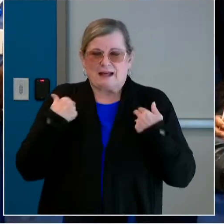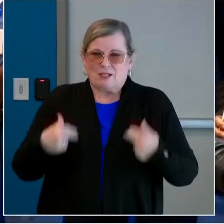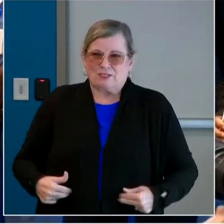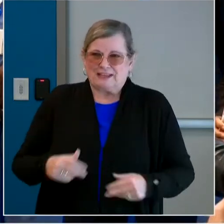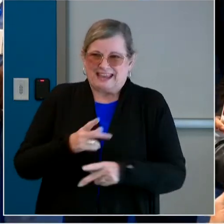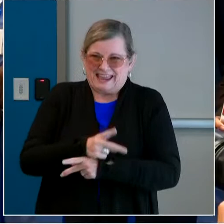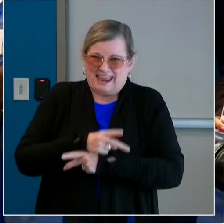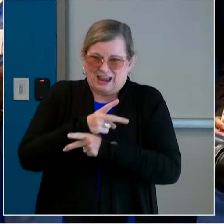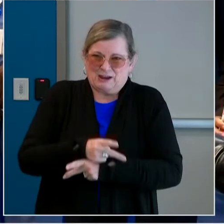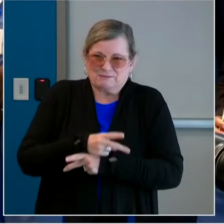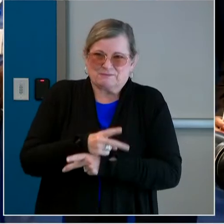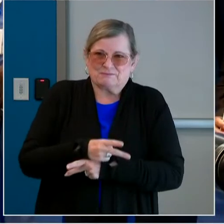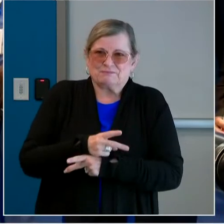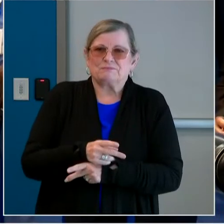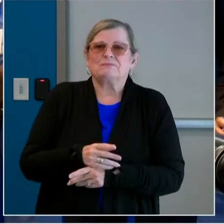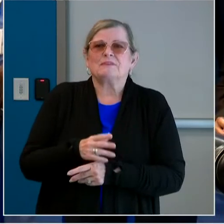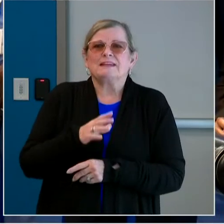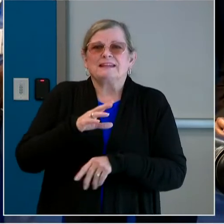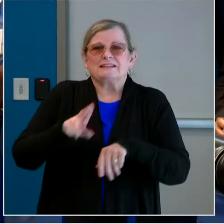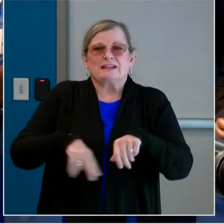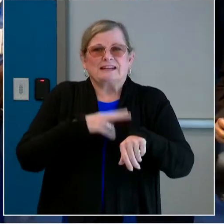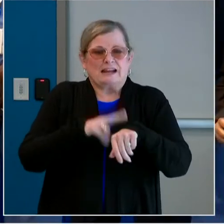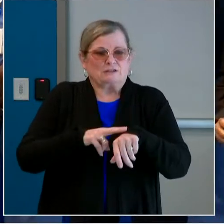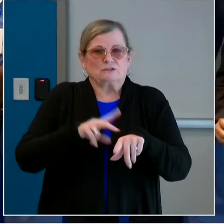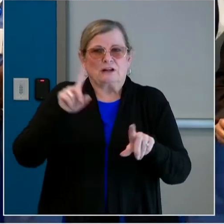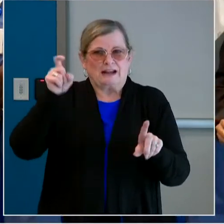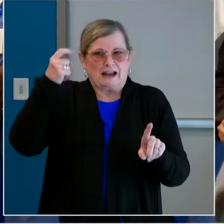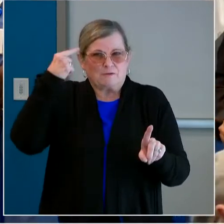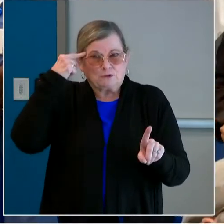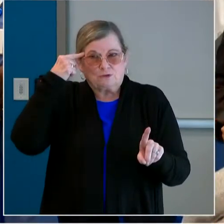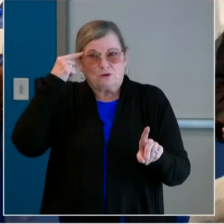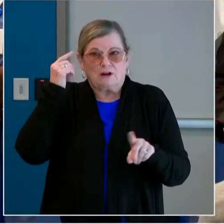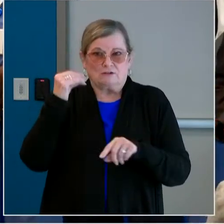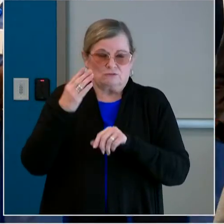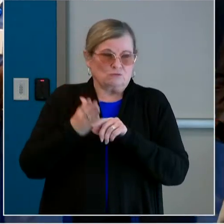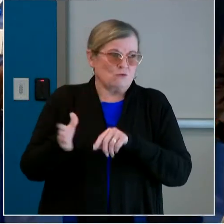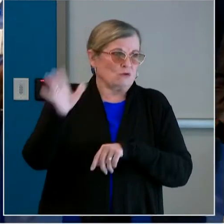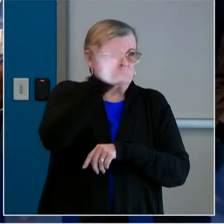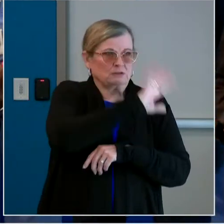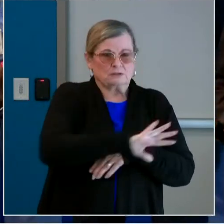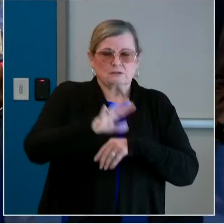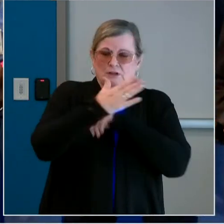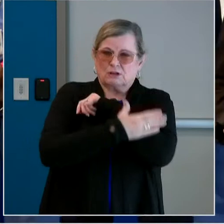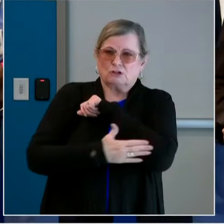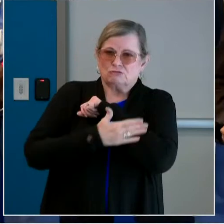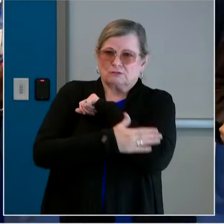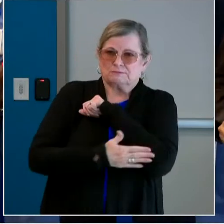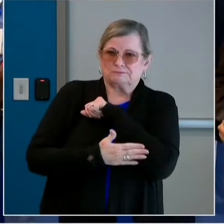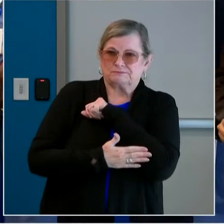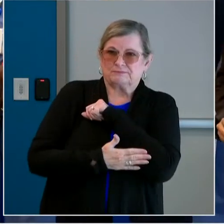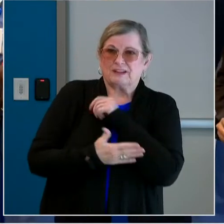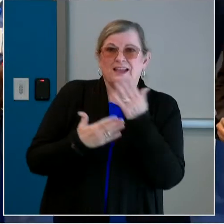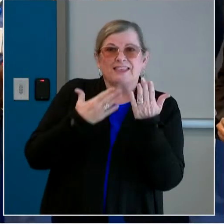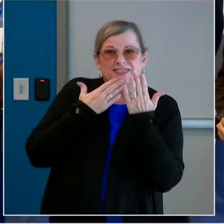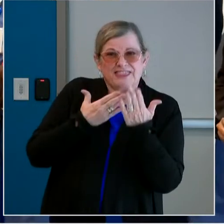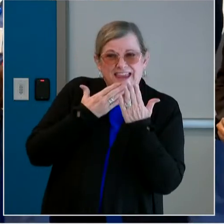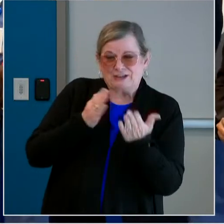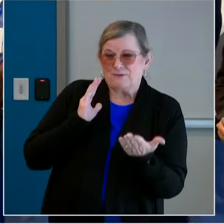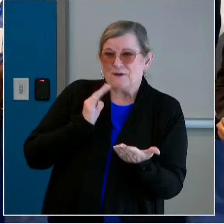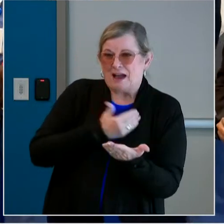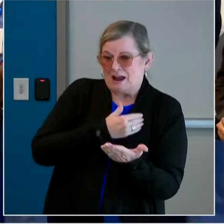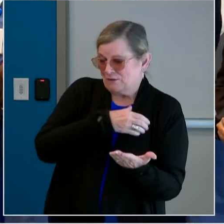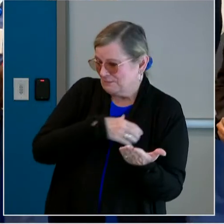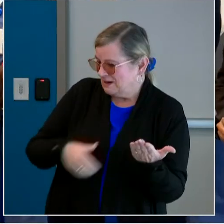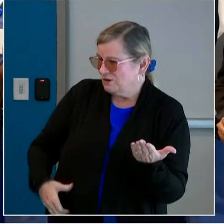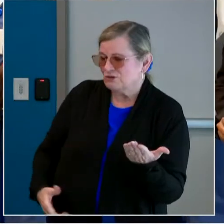women here in the nation's capital and across our region. Thank you to our mayor and our